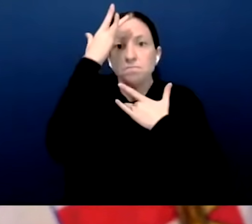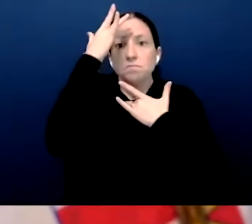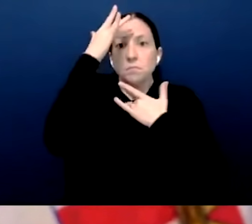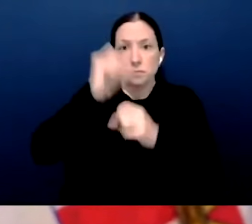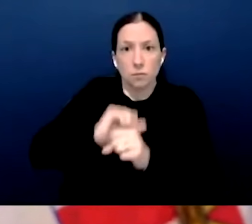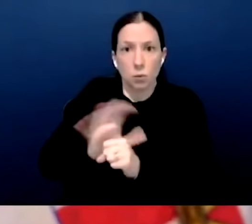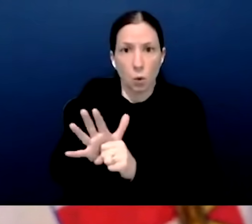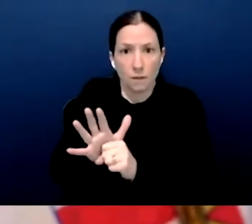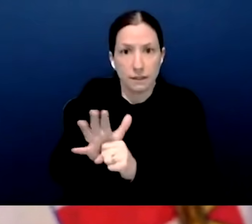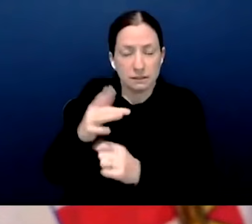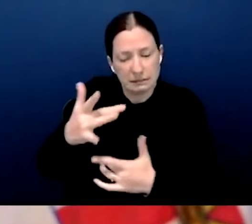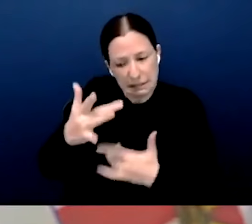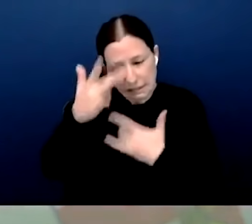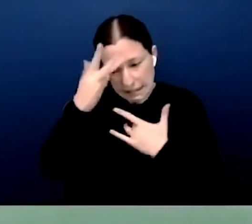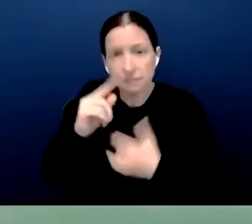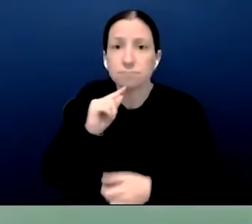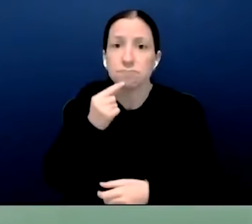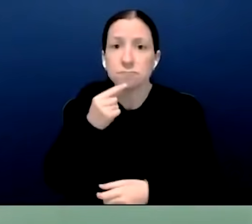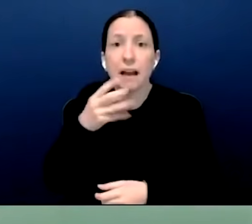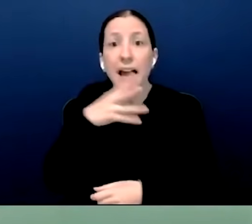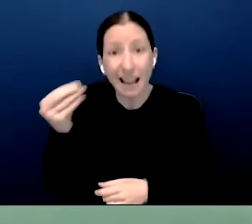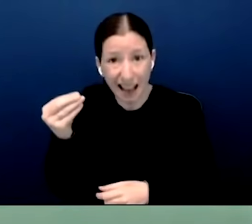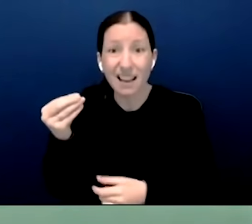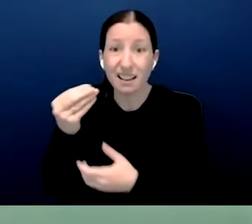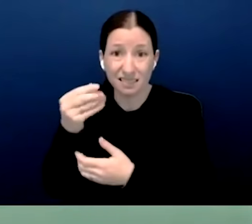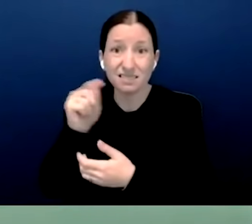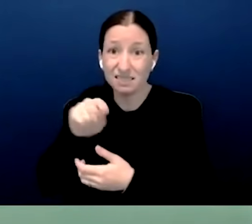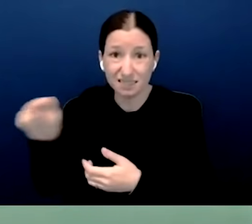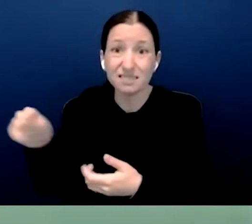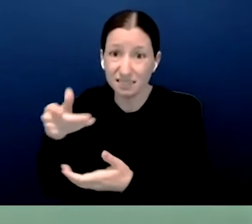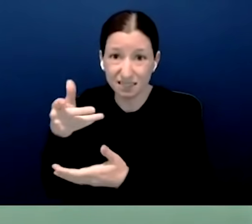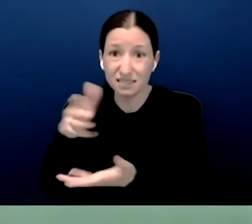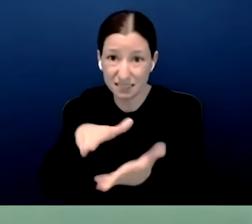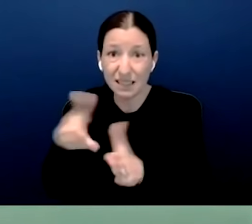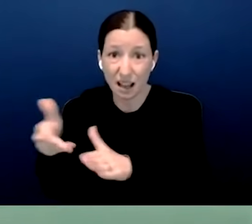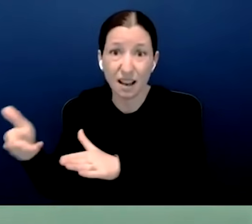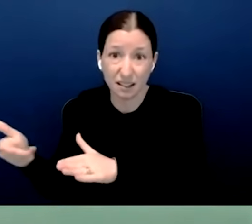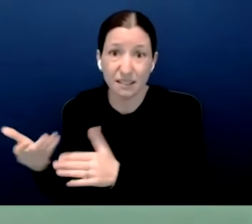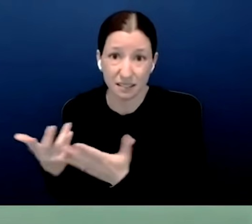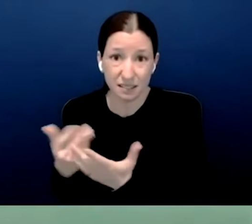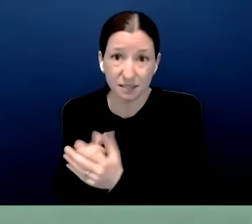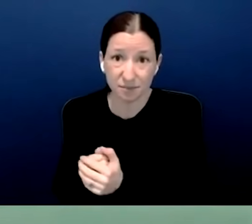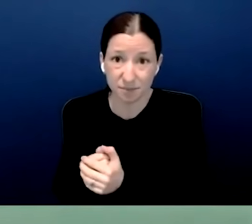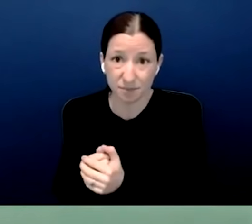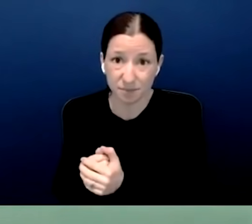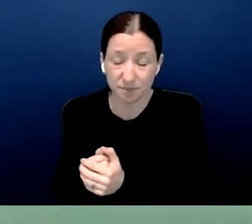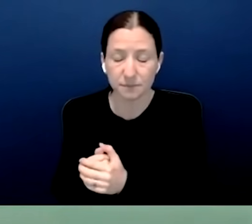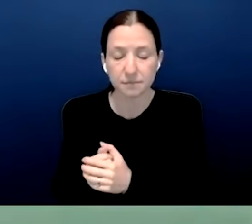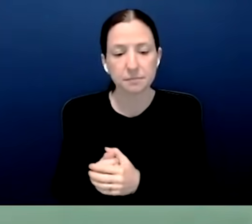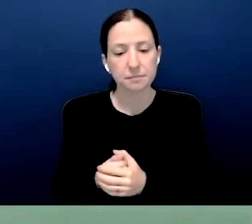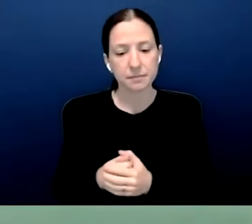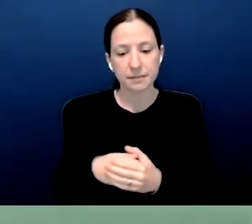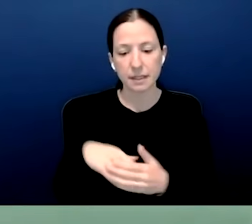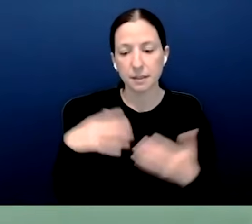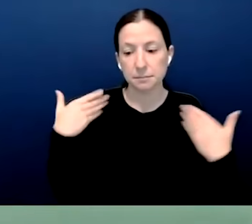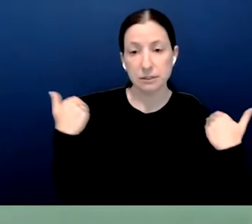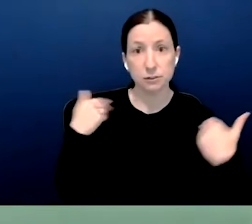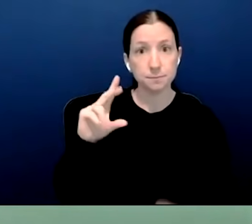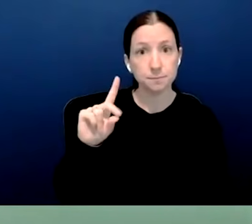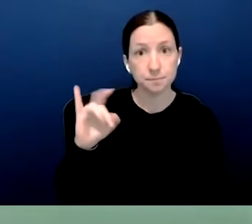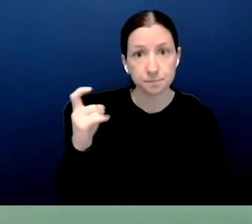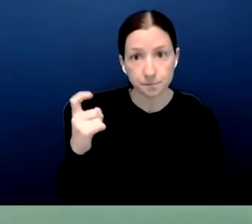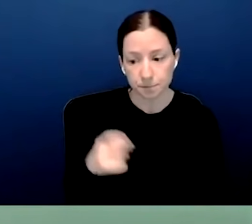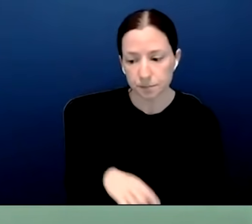people. Please go ahead. Thank you. And in terms of demographics, I think what you see across